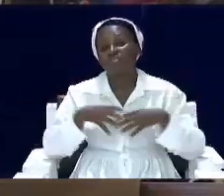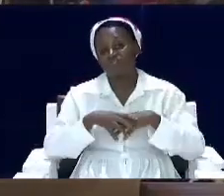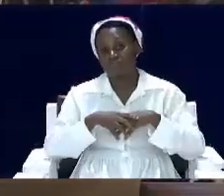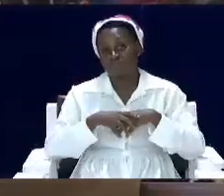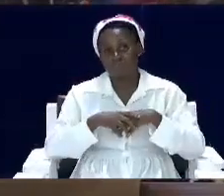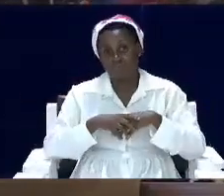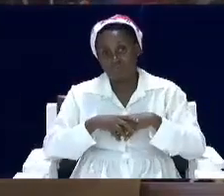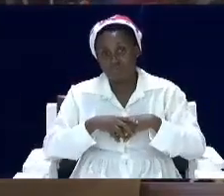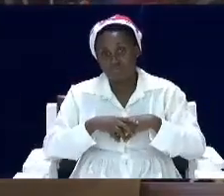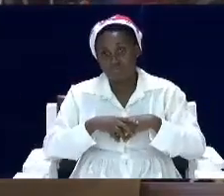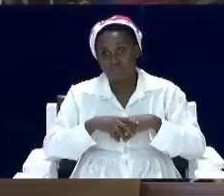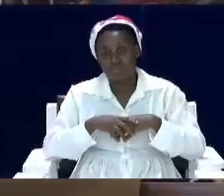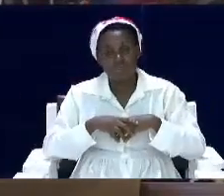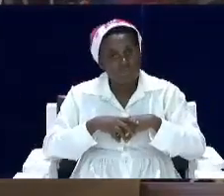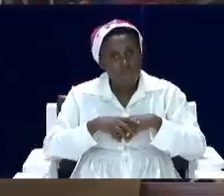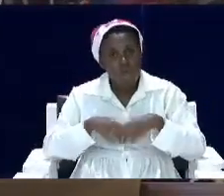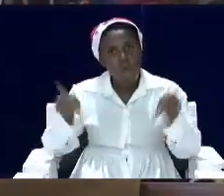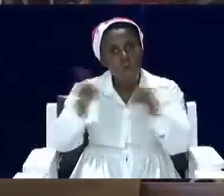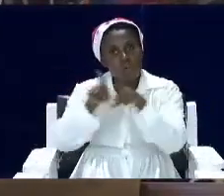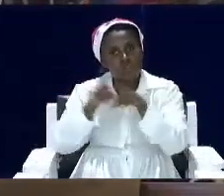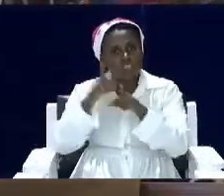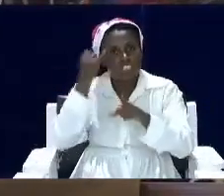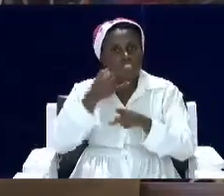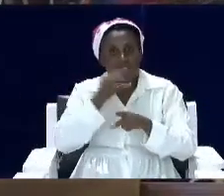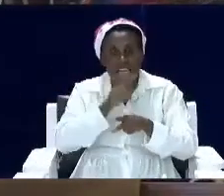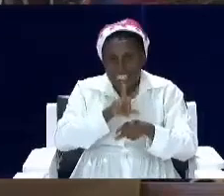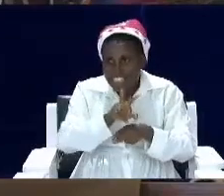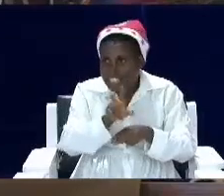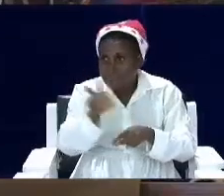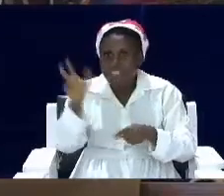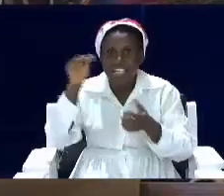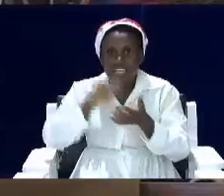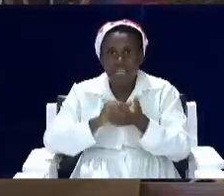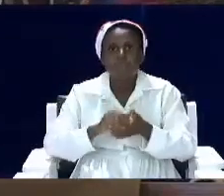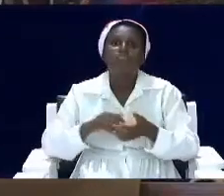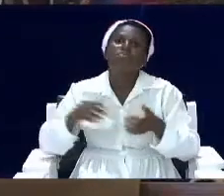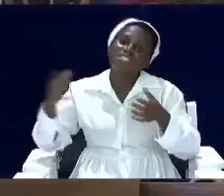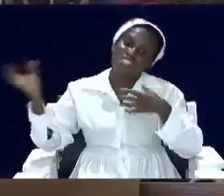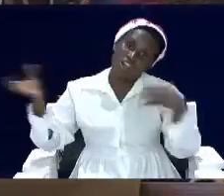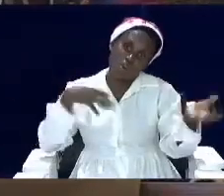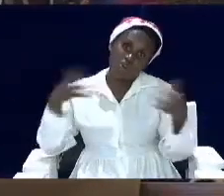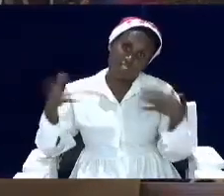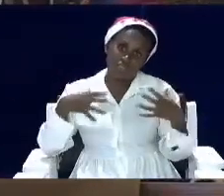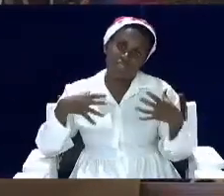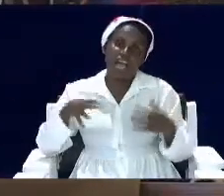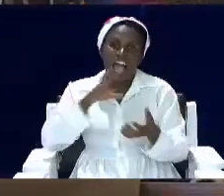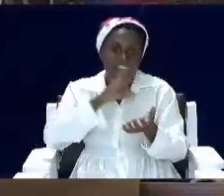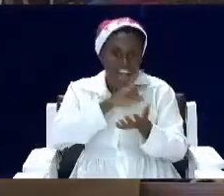As they traveled again, they murmured until serpents came out.